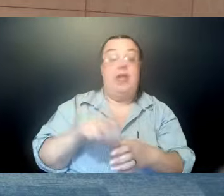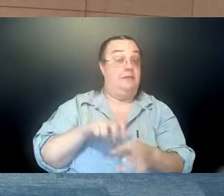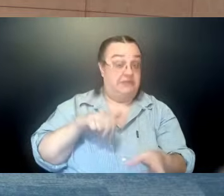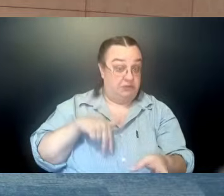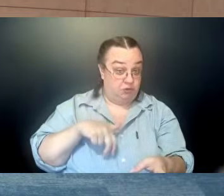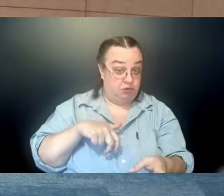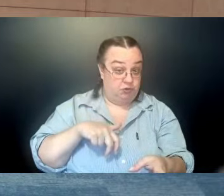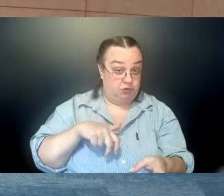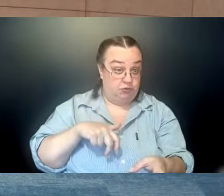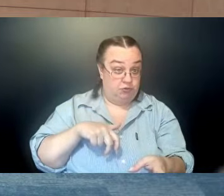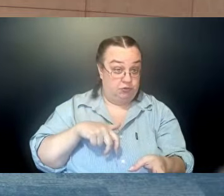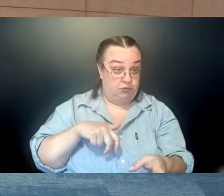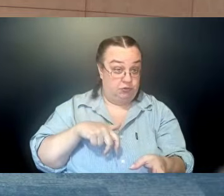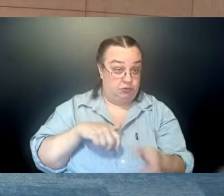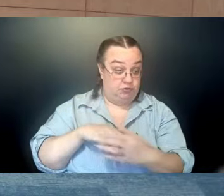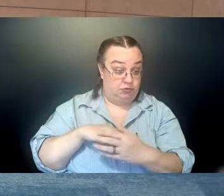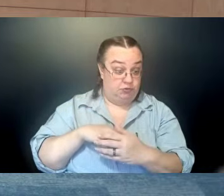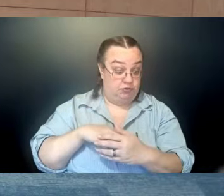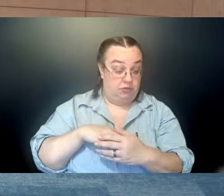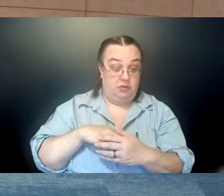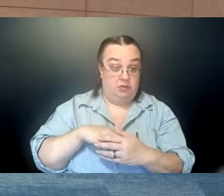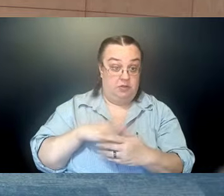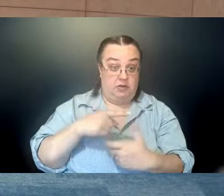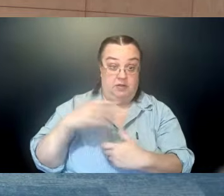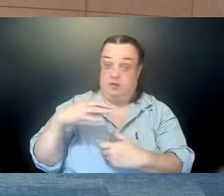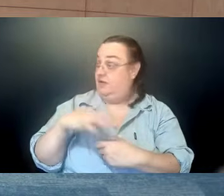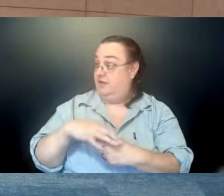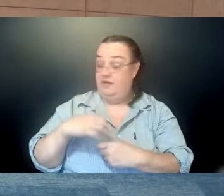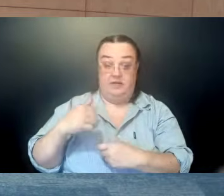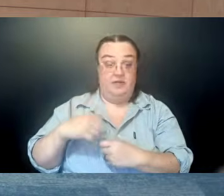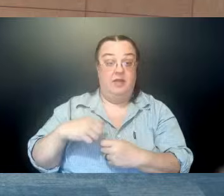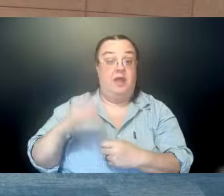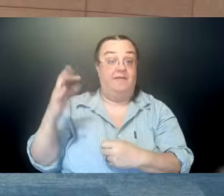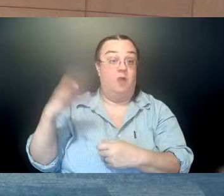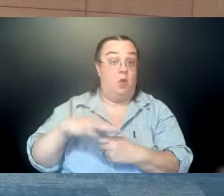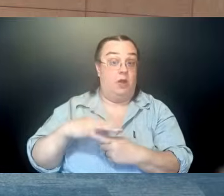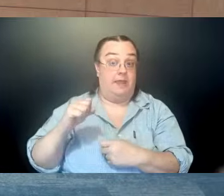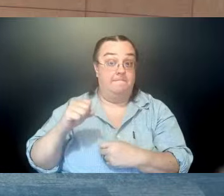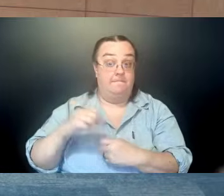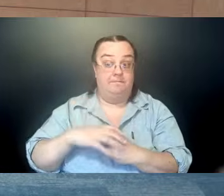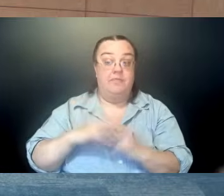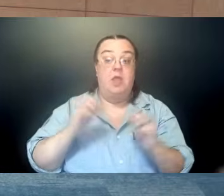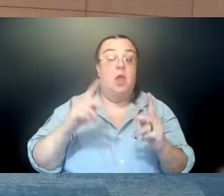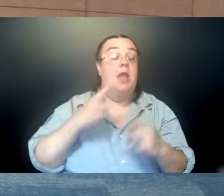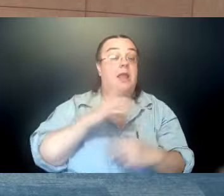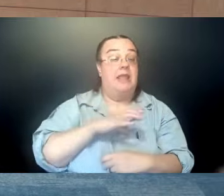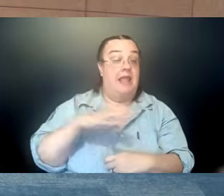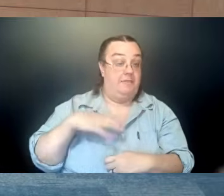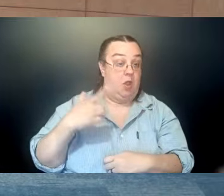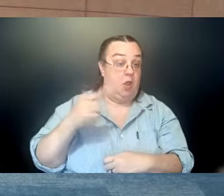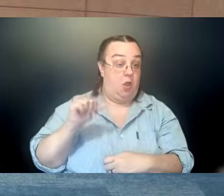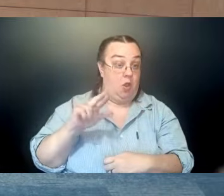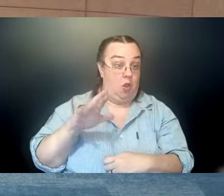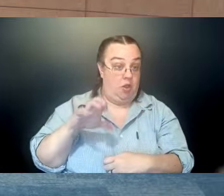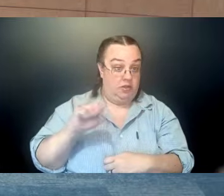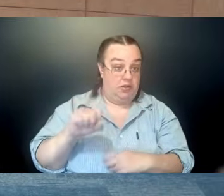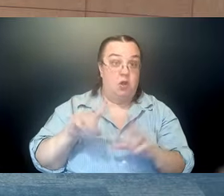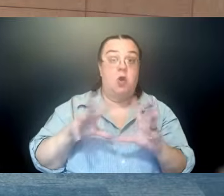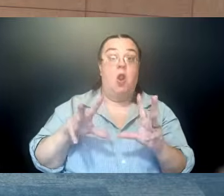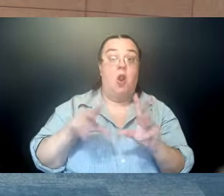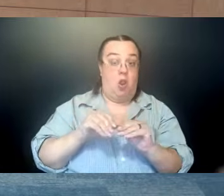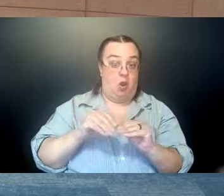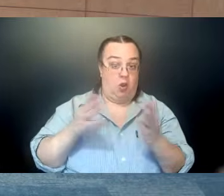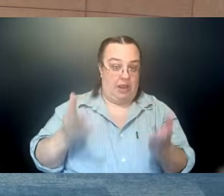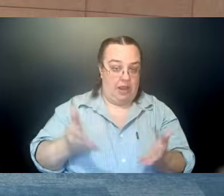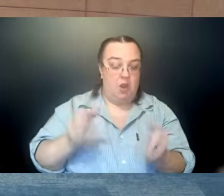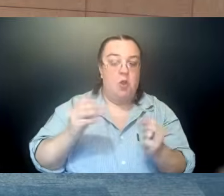abstentions? Are you voting, Councilmember? I voted. Okay. Councilmember Garces is no longer with us, so I